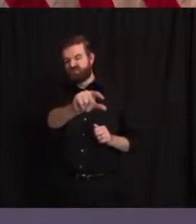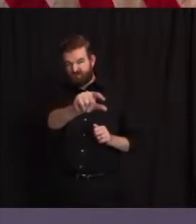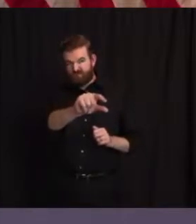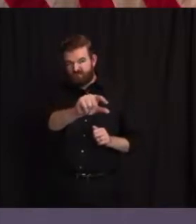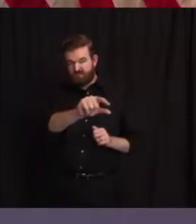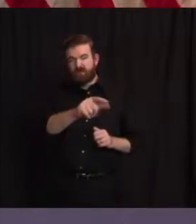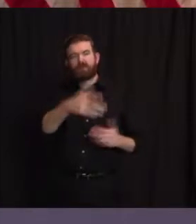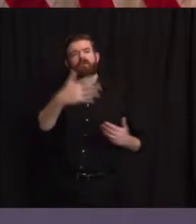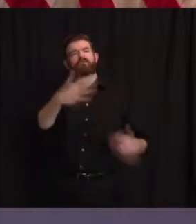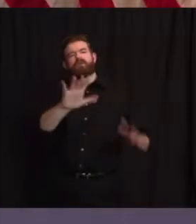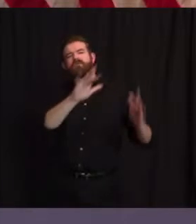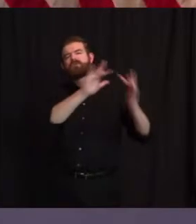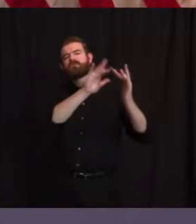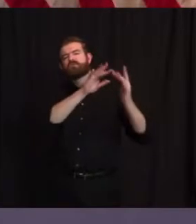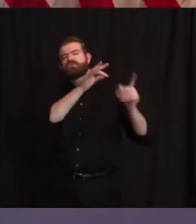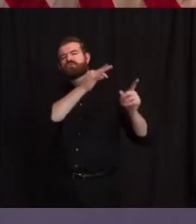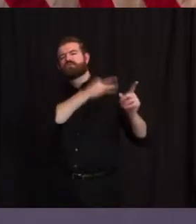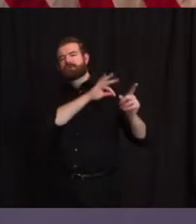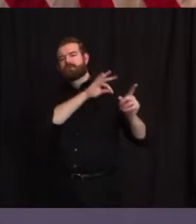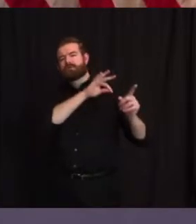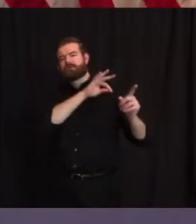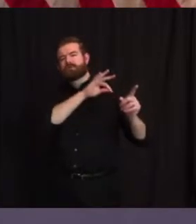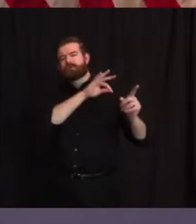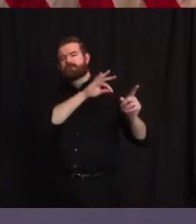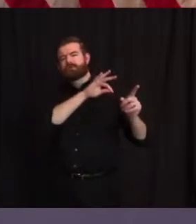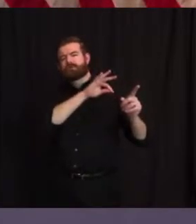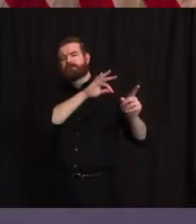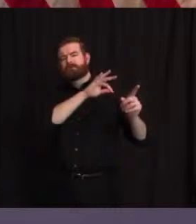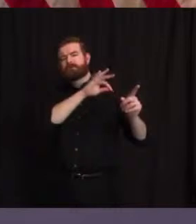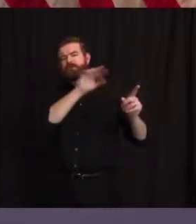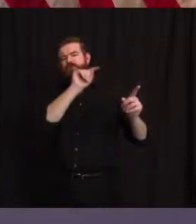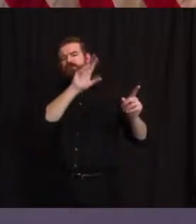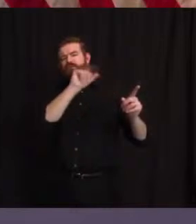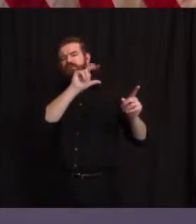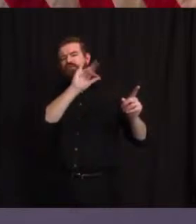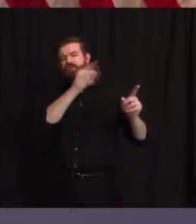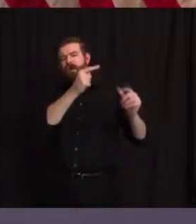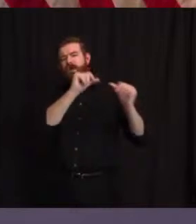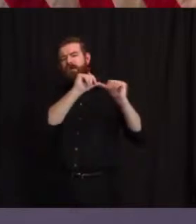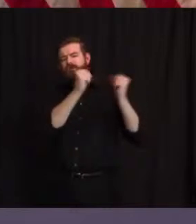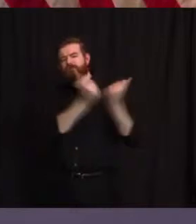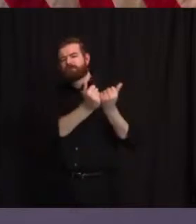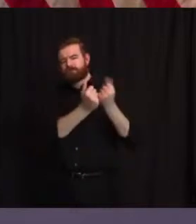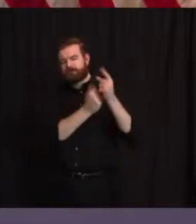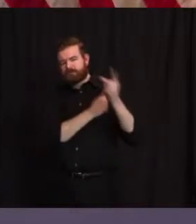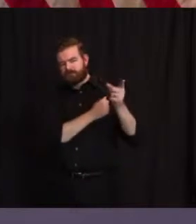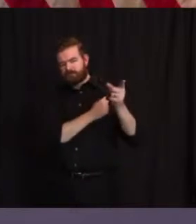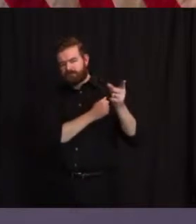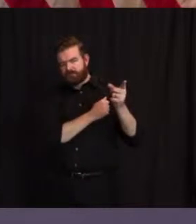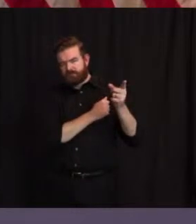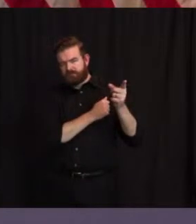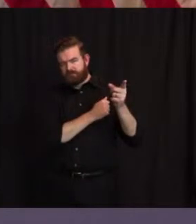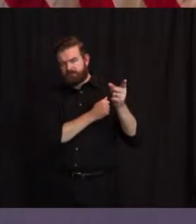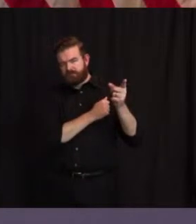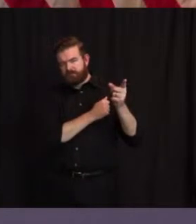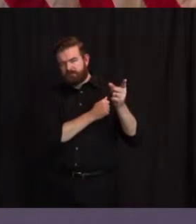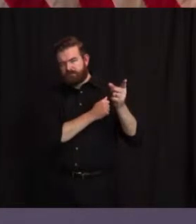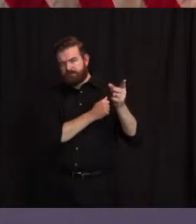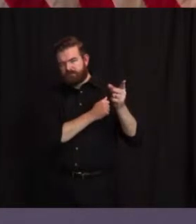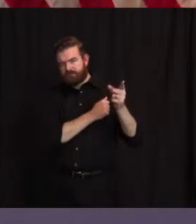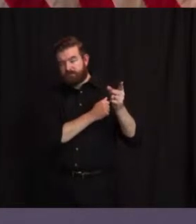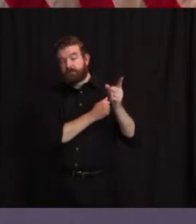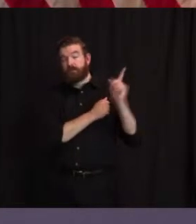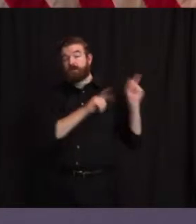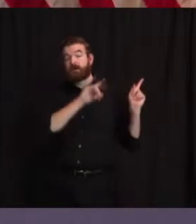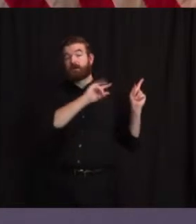team have an outstanding relationships with them, and it's too early to tell. But we want to make sure, for instance, before we go live